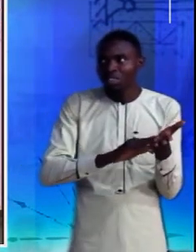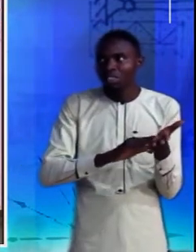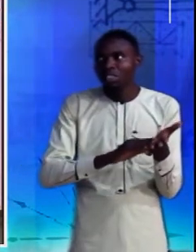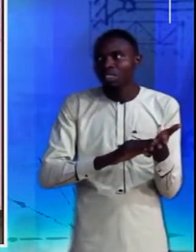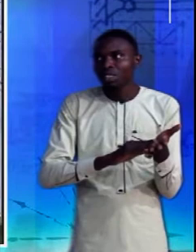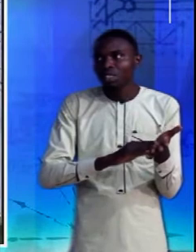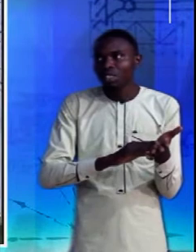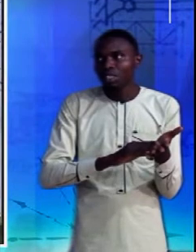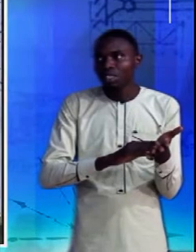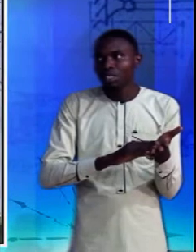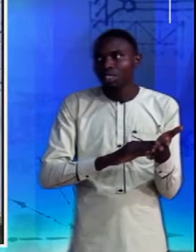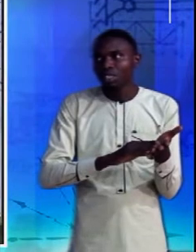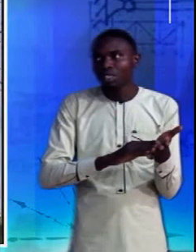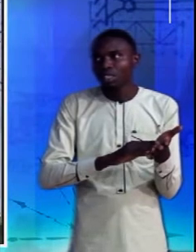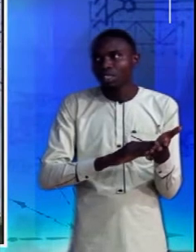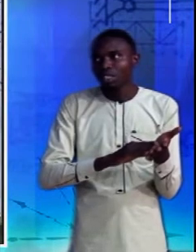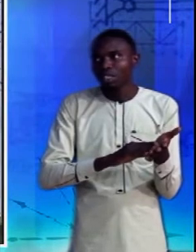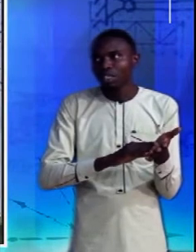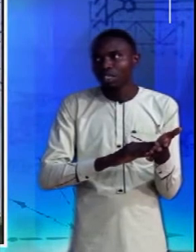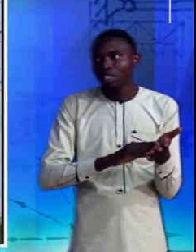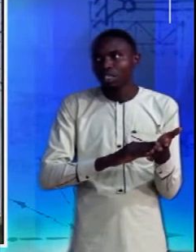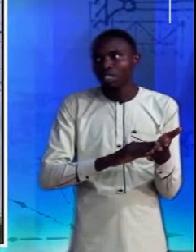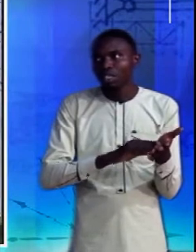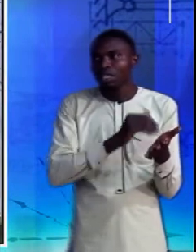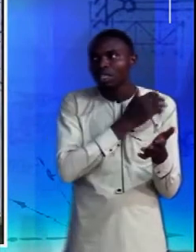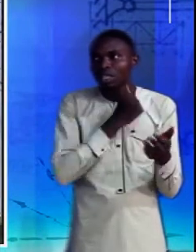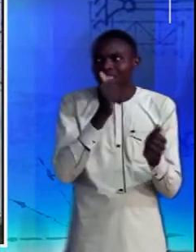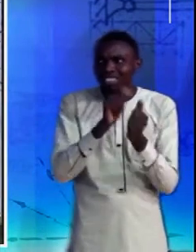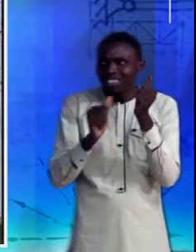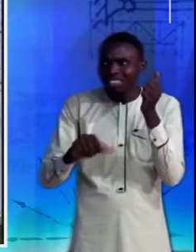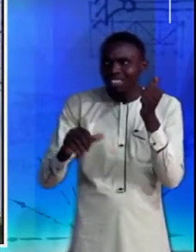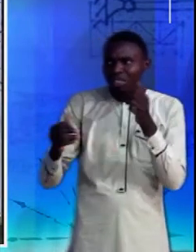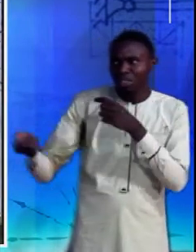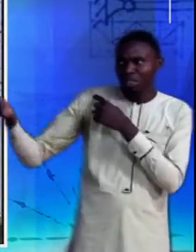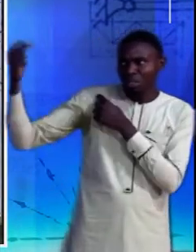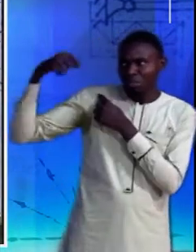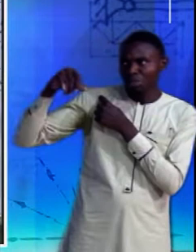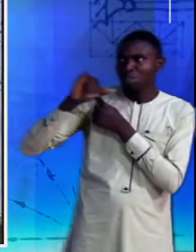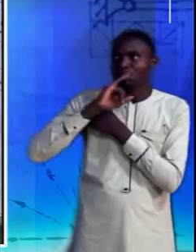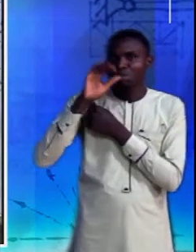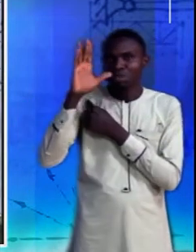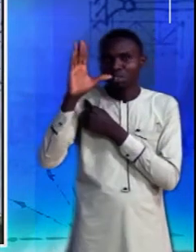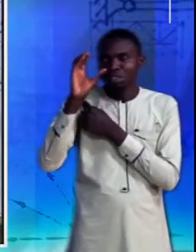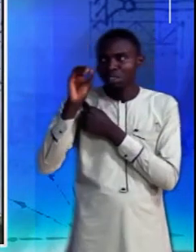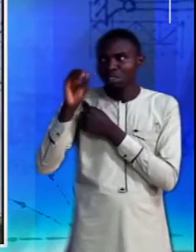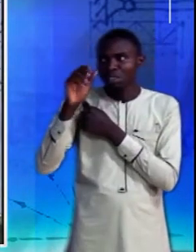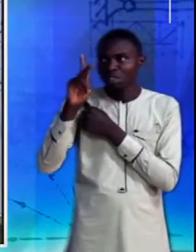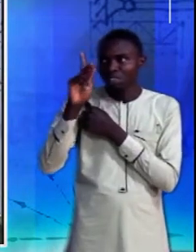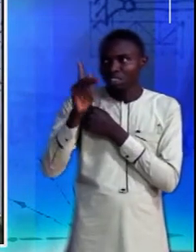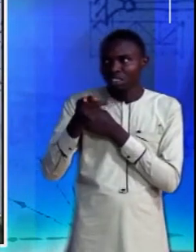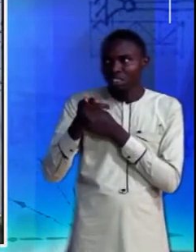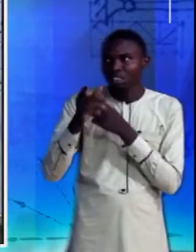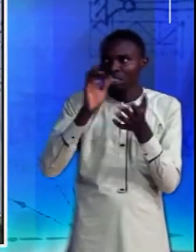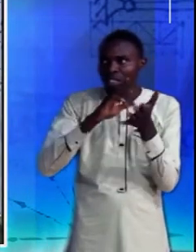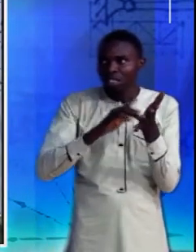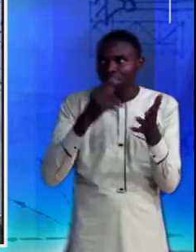to you as a result of a time factor. Next class, we are going to submit that assignment. You